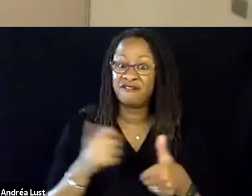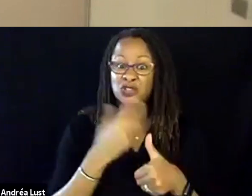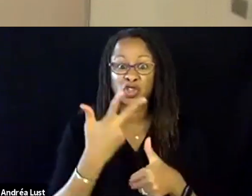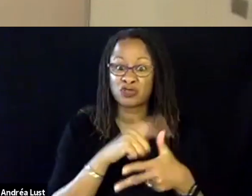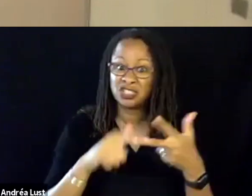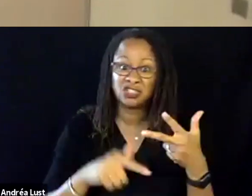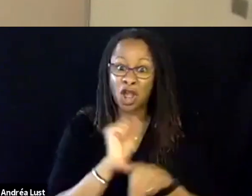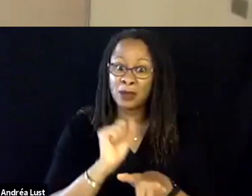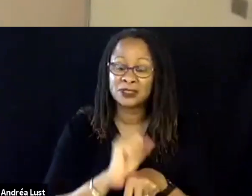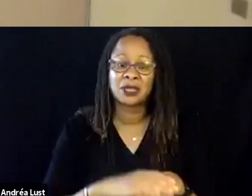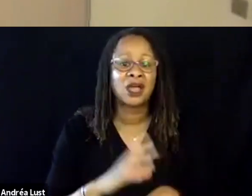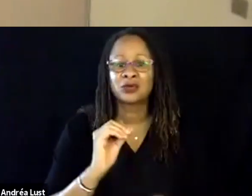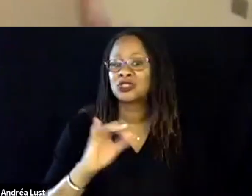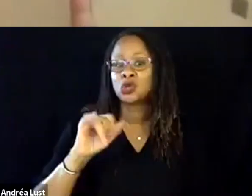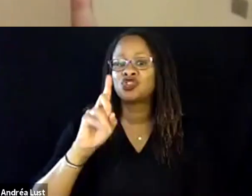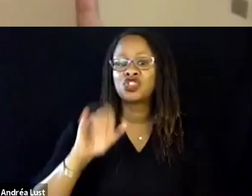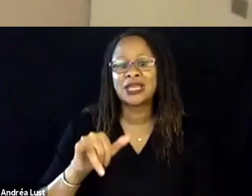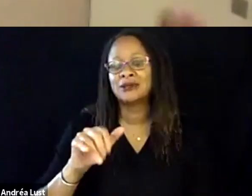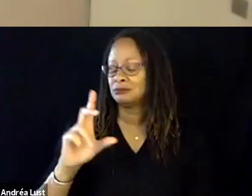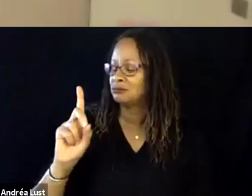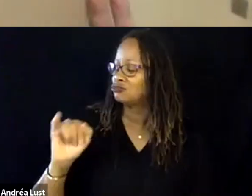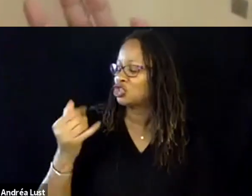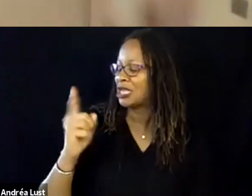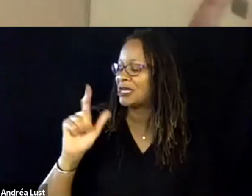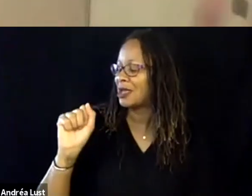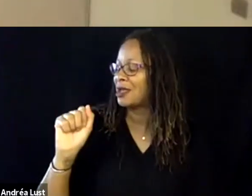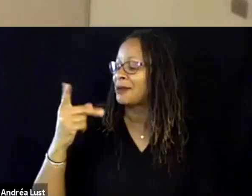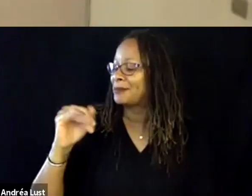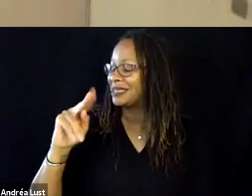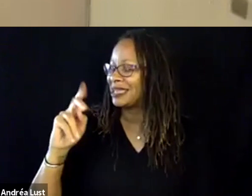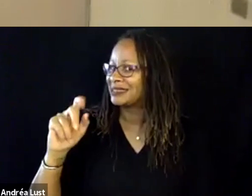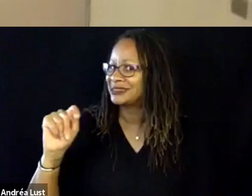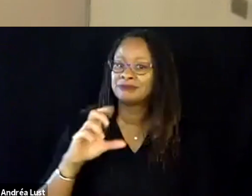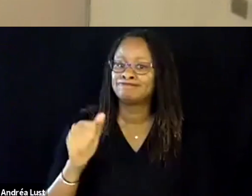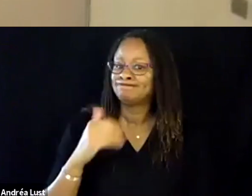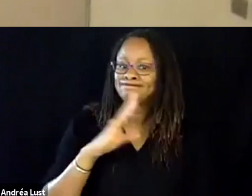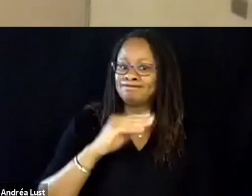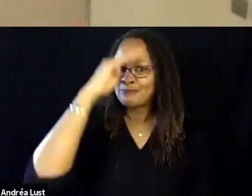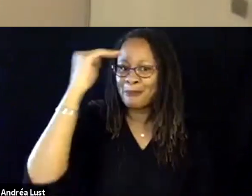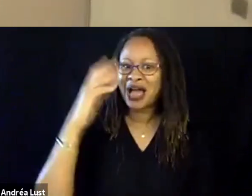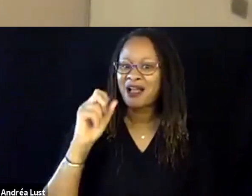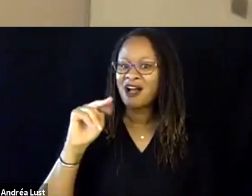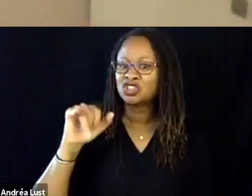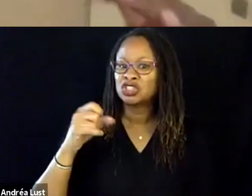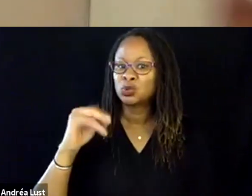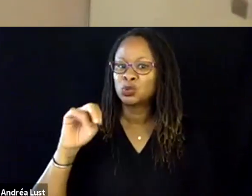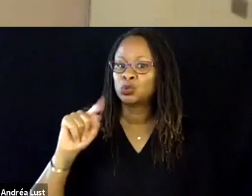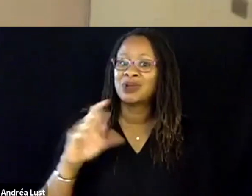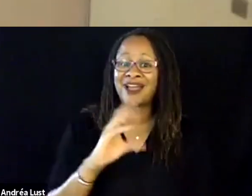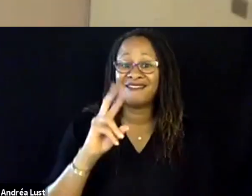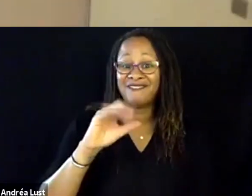ingenues. There were no Jada Pinkett's. There were no Black ingenues. They hadn't even come yet. And Viola Davis was